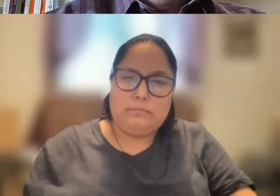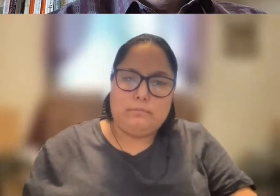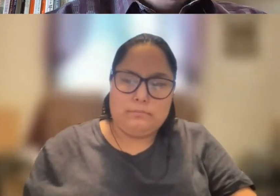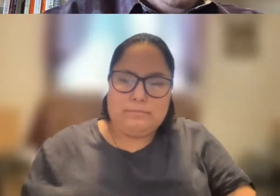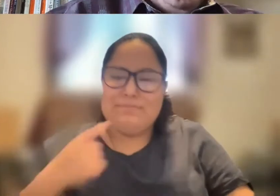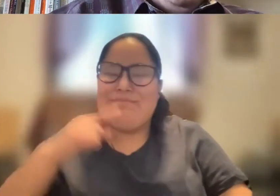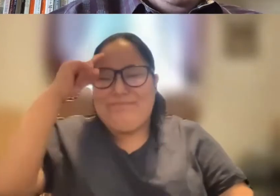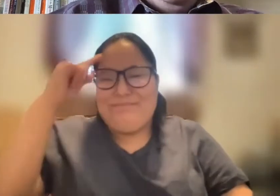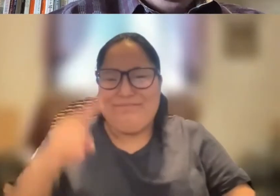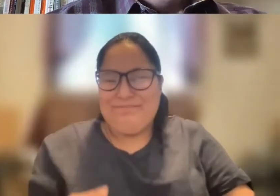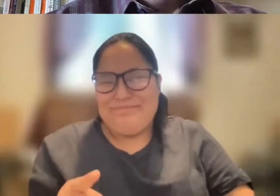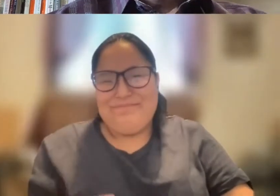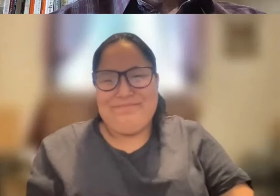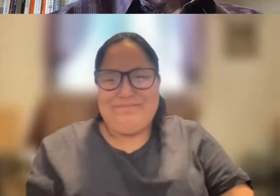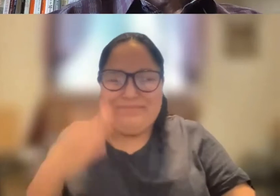now.